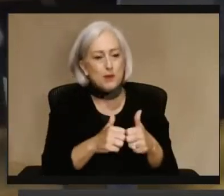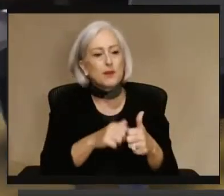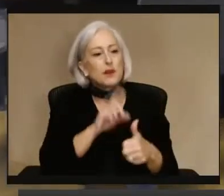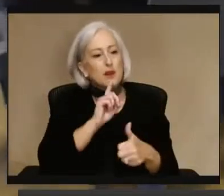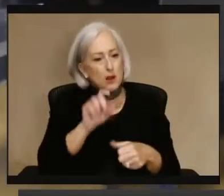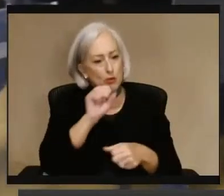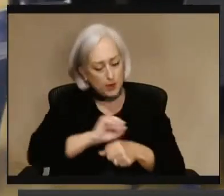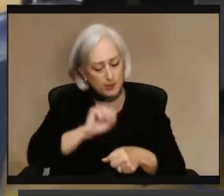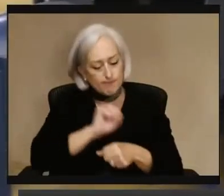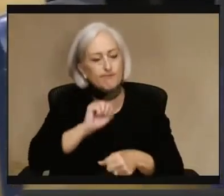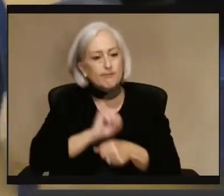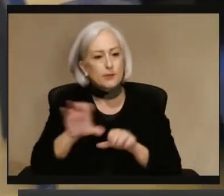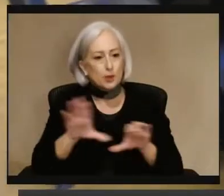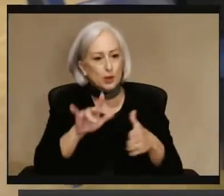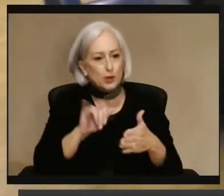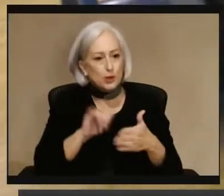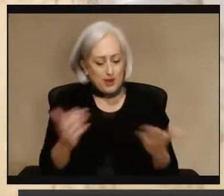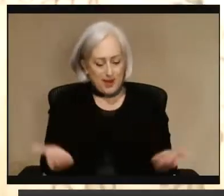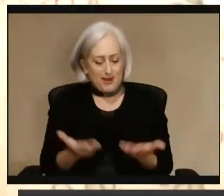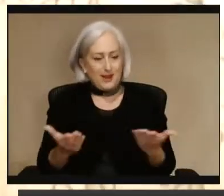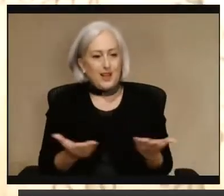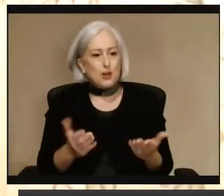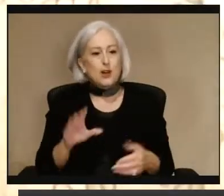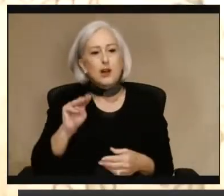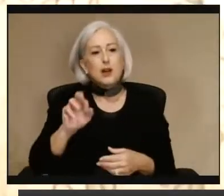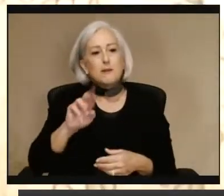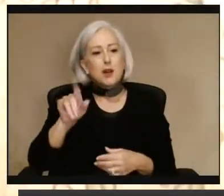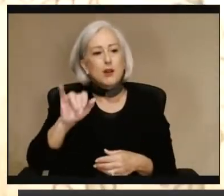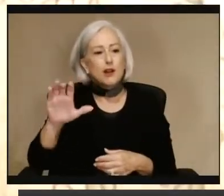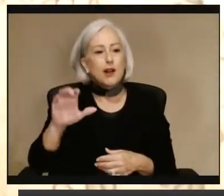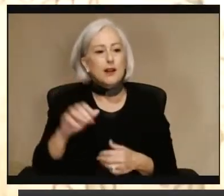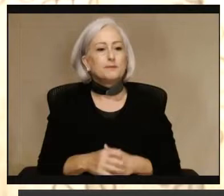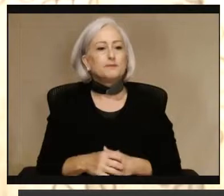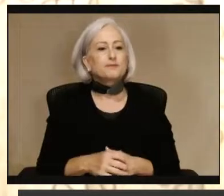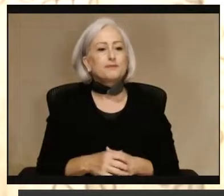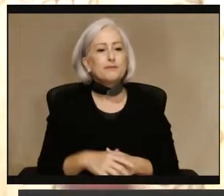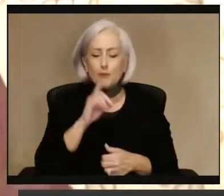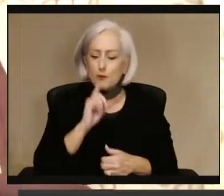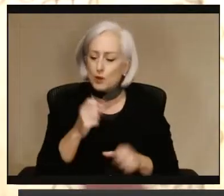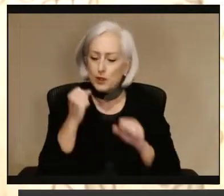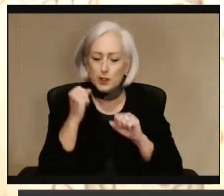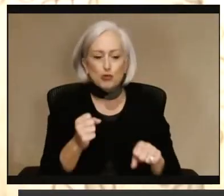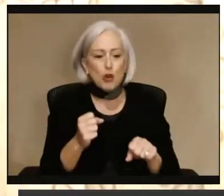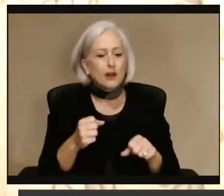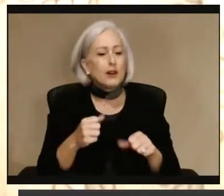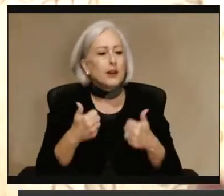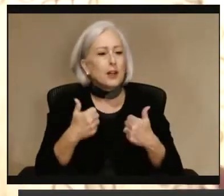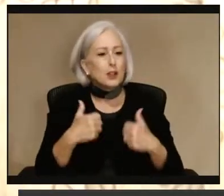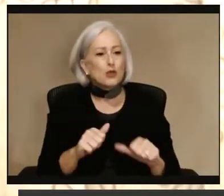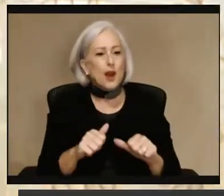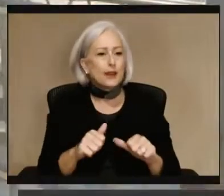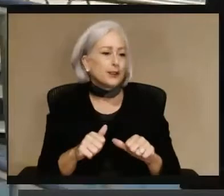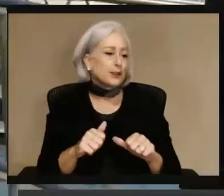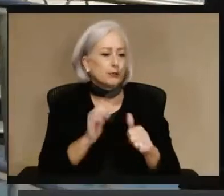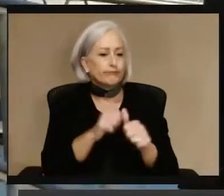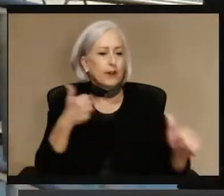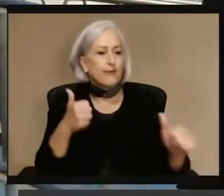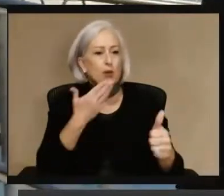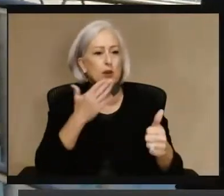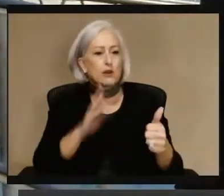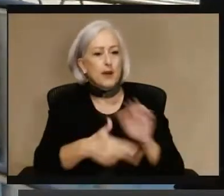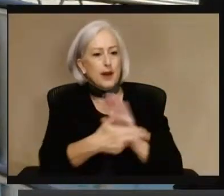so here at this campus. We're so strongly trying to fight stigma, and everything we do, it's like, let's bring it out into